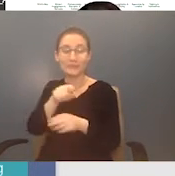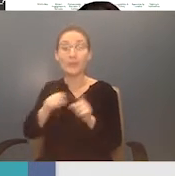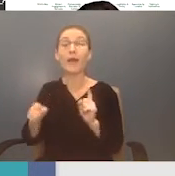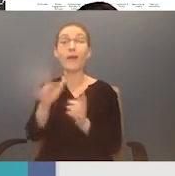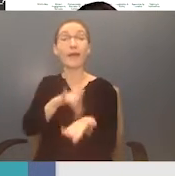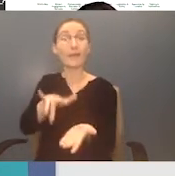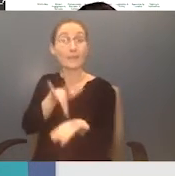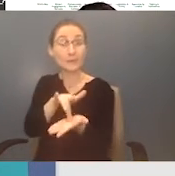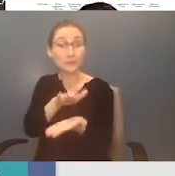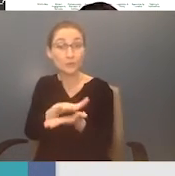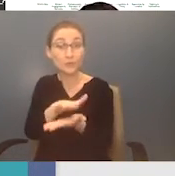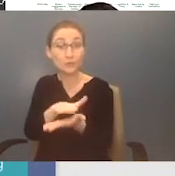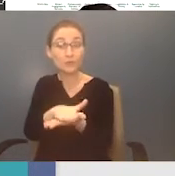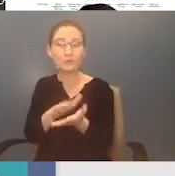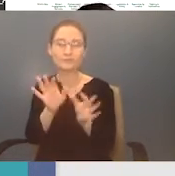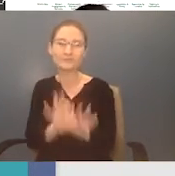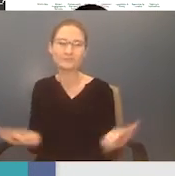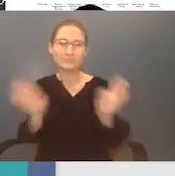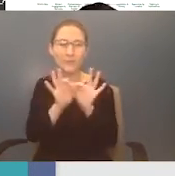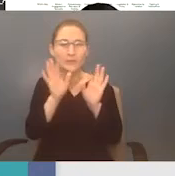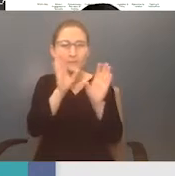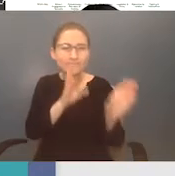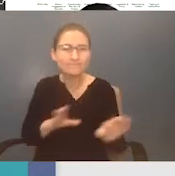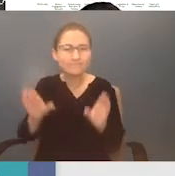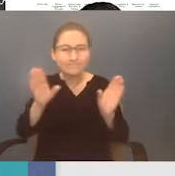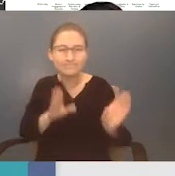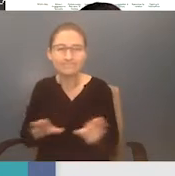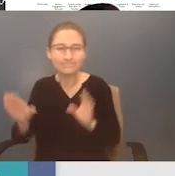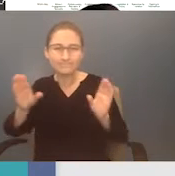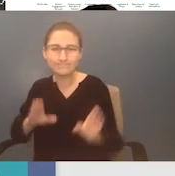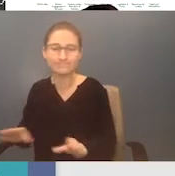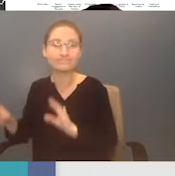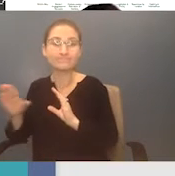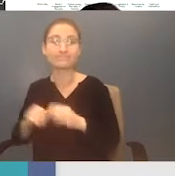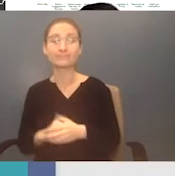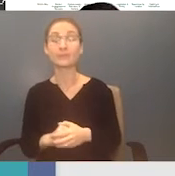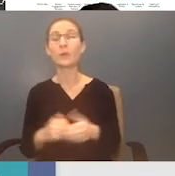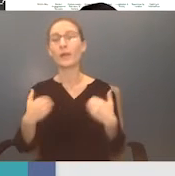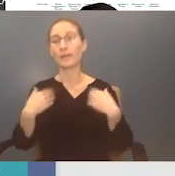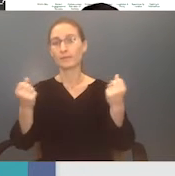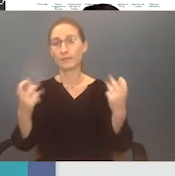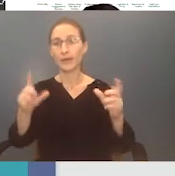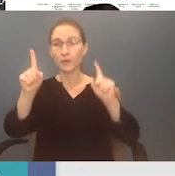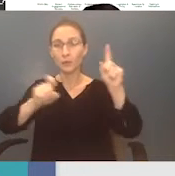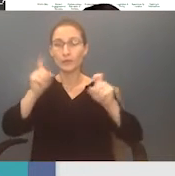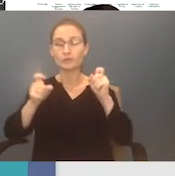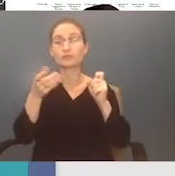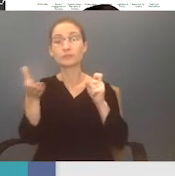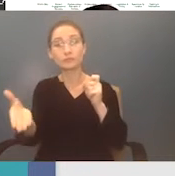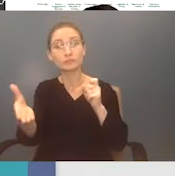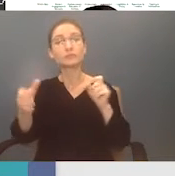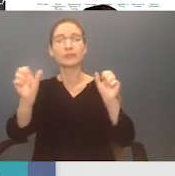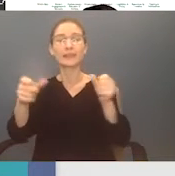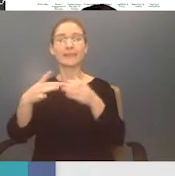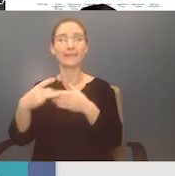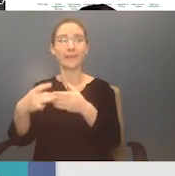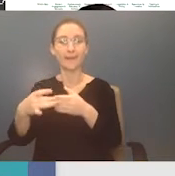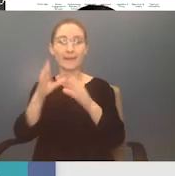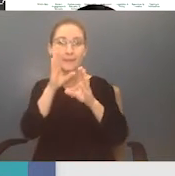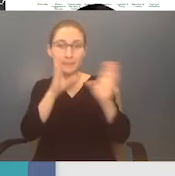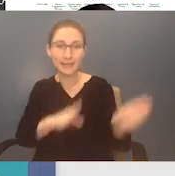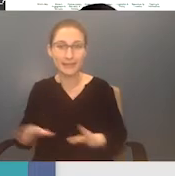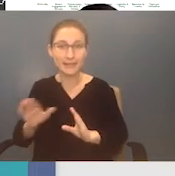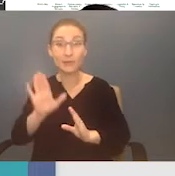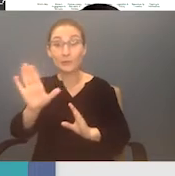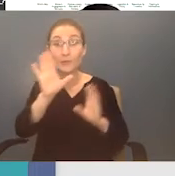walks through, again, a series of questions to help sort of guide this planning, and then has some great tips on the